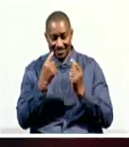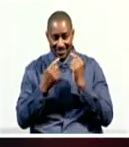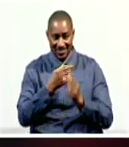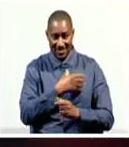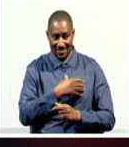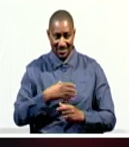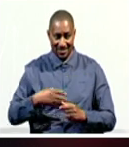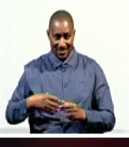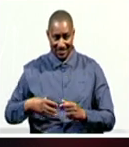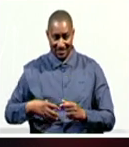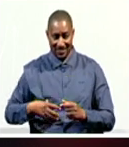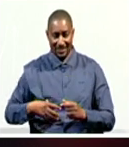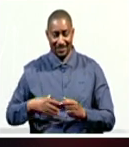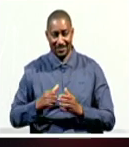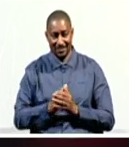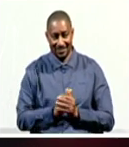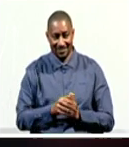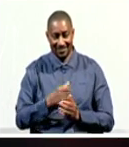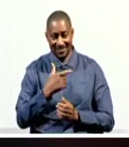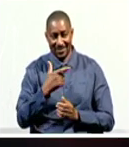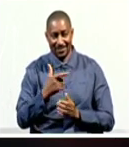for the future of this country. Thank you.